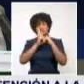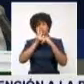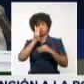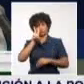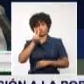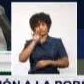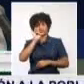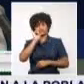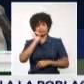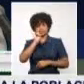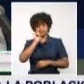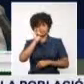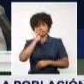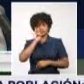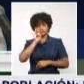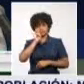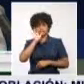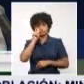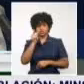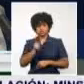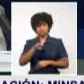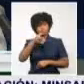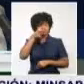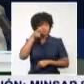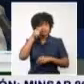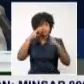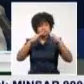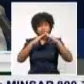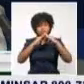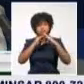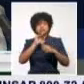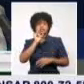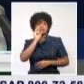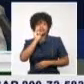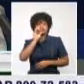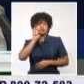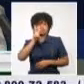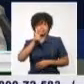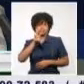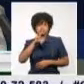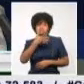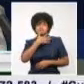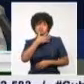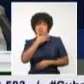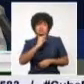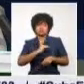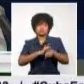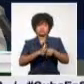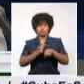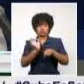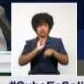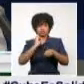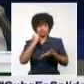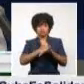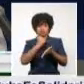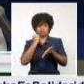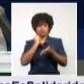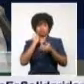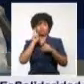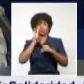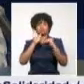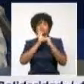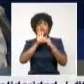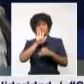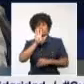No changes in rental houses, 945. The largest number is in Santiago de Cuba,